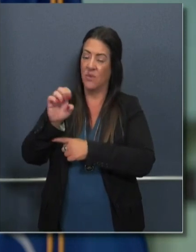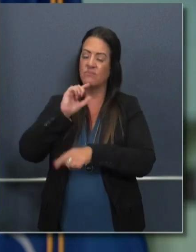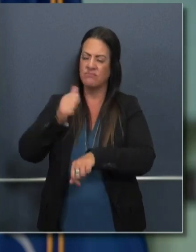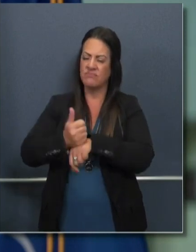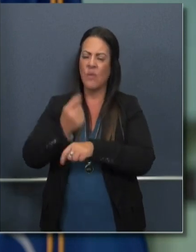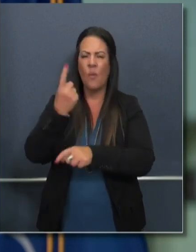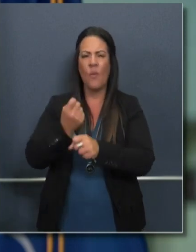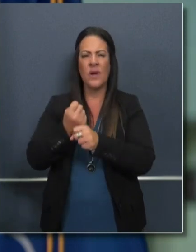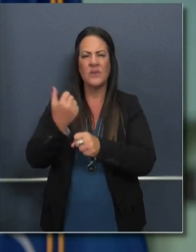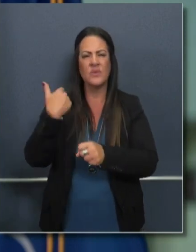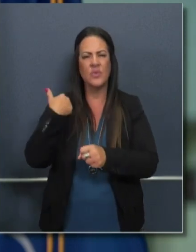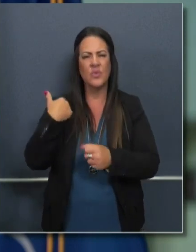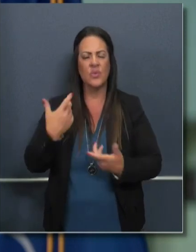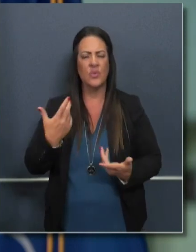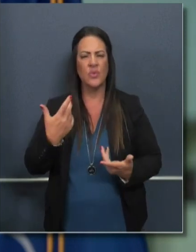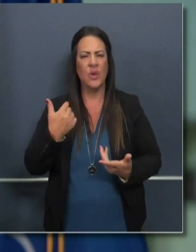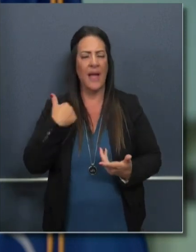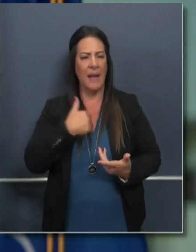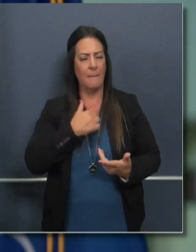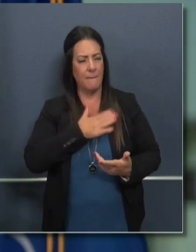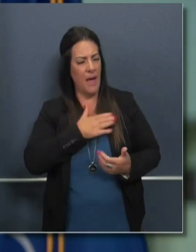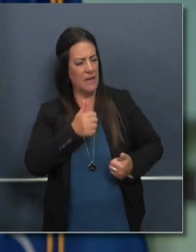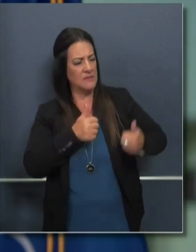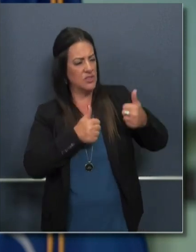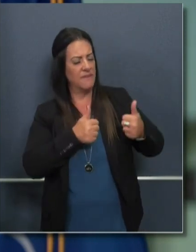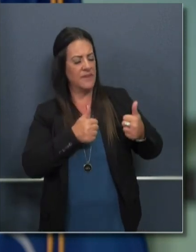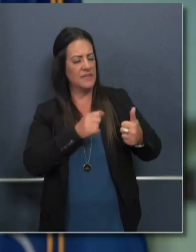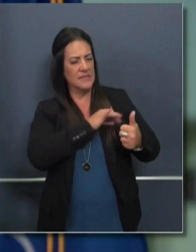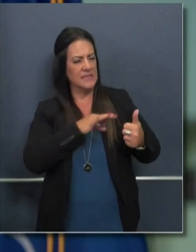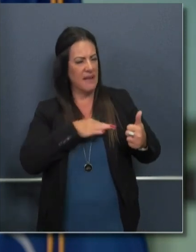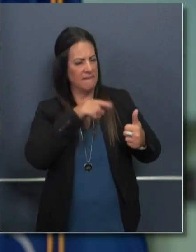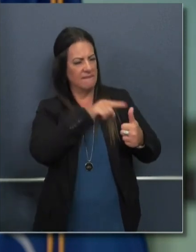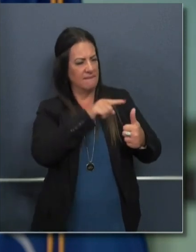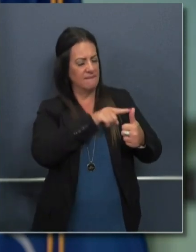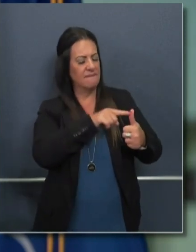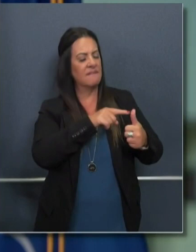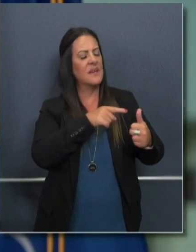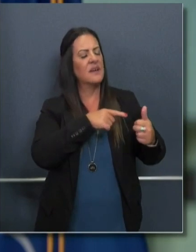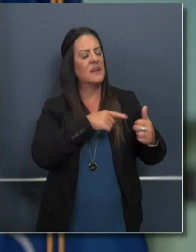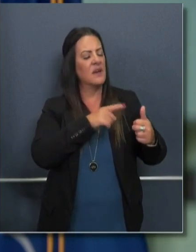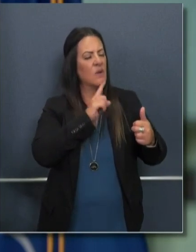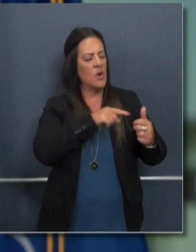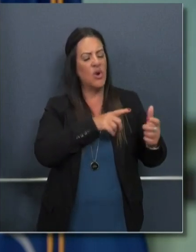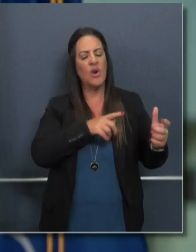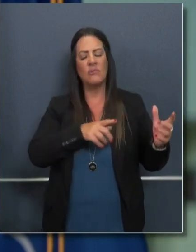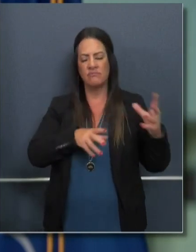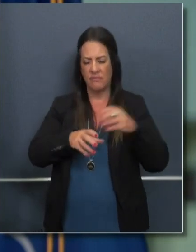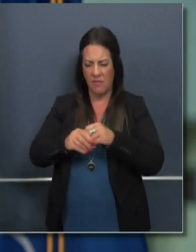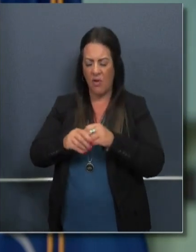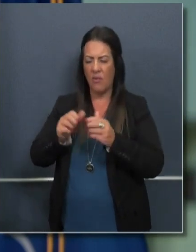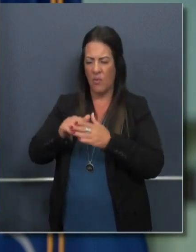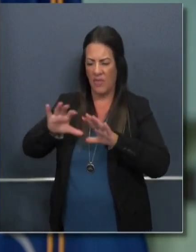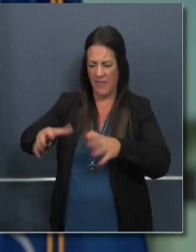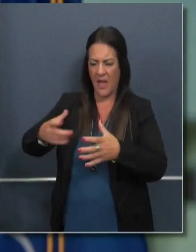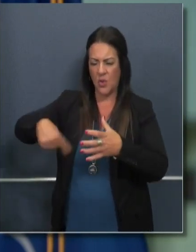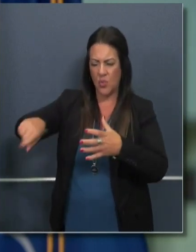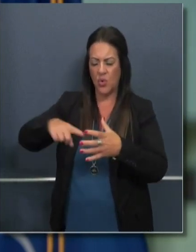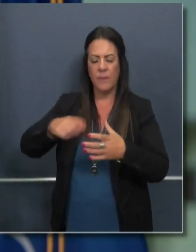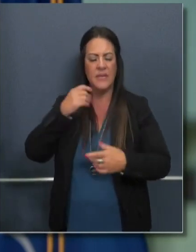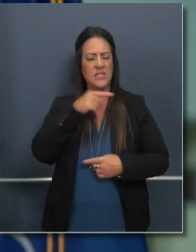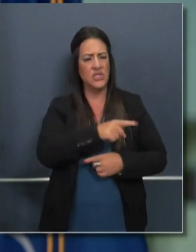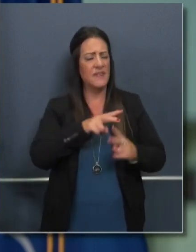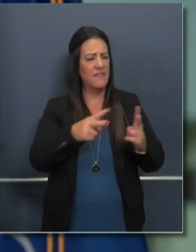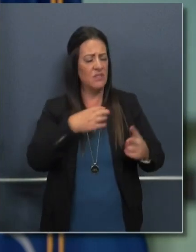that brought our chief of staff, Ann O'Leary, to this job because of her passion, her